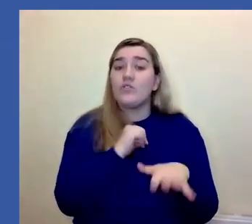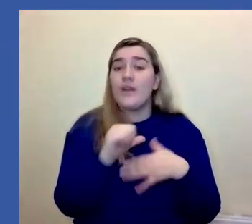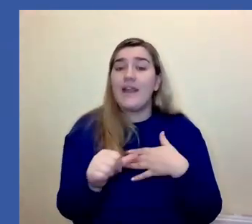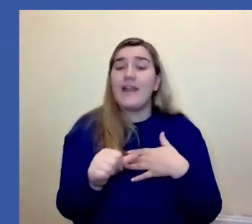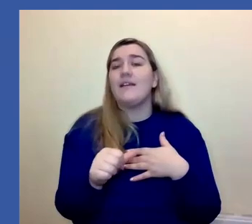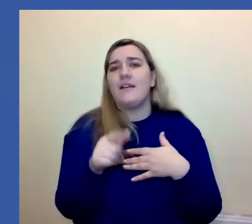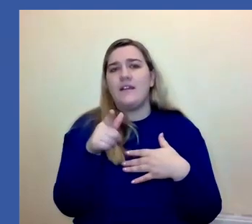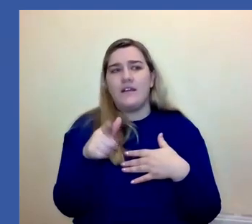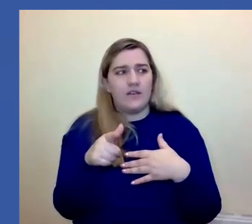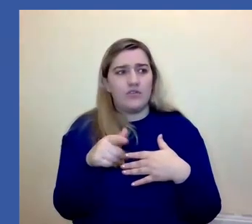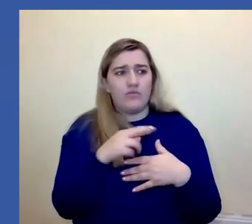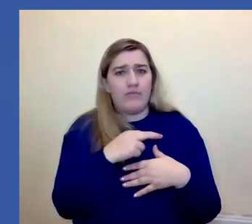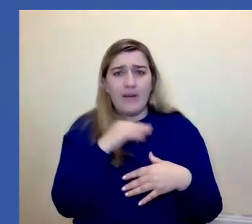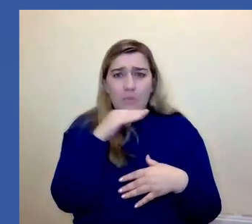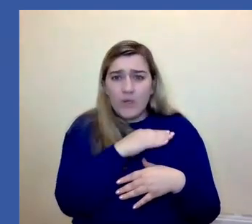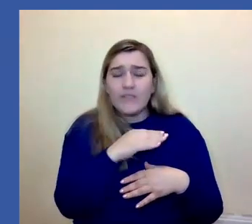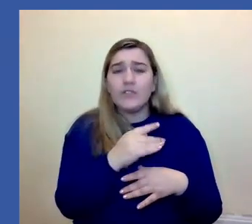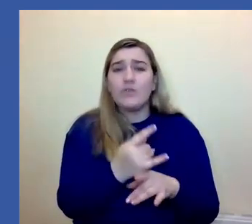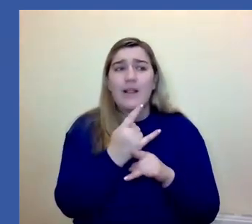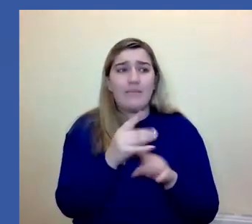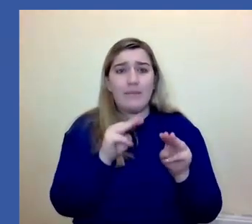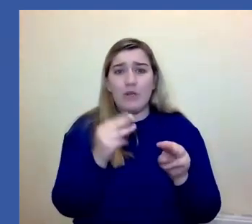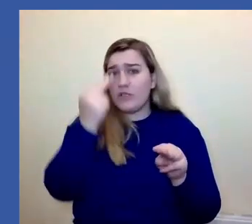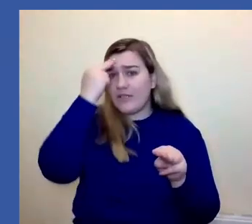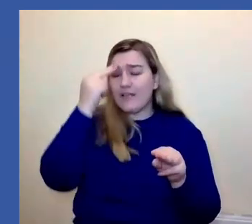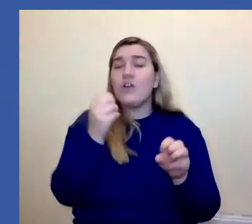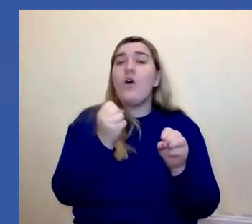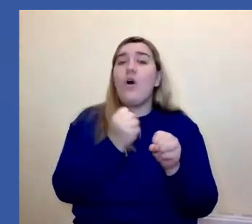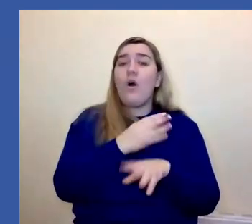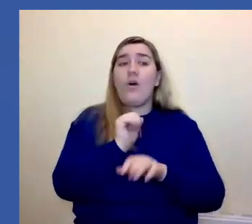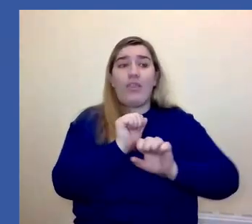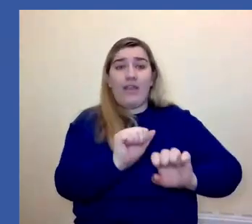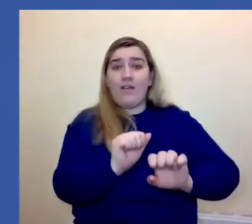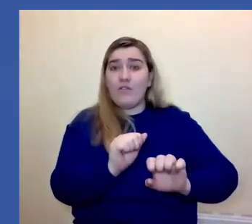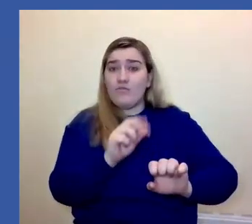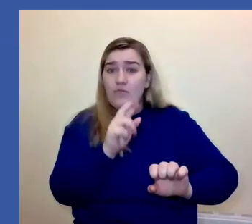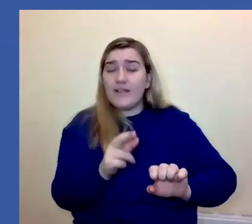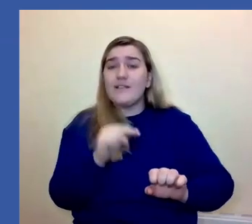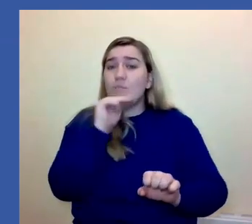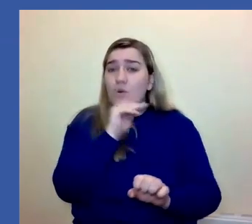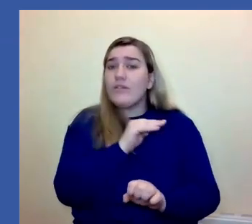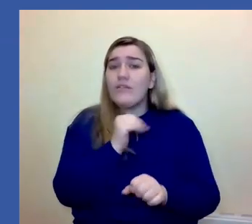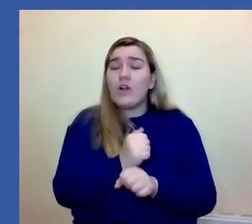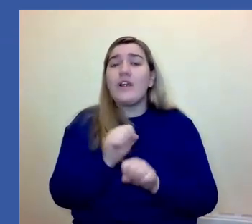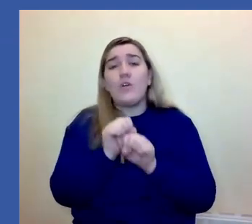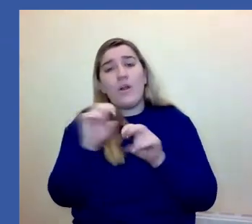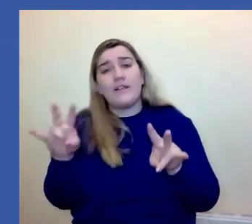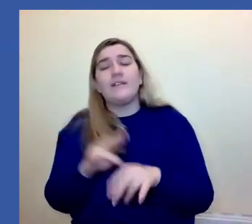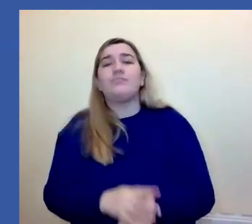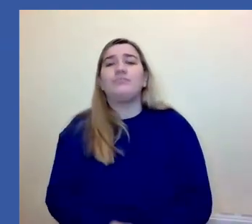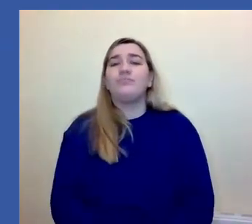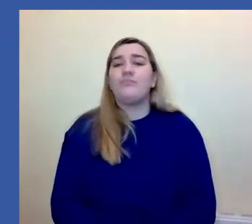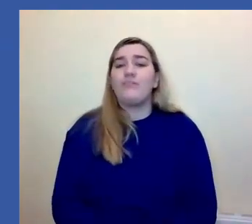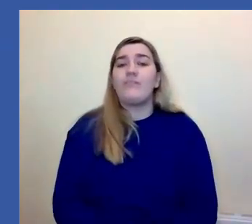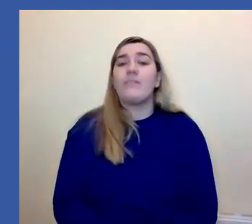way in helping people understand all of these rights, which is so important for equality. Another big message that